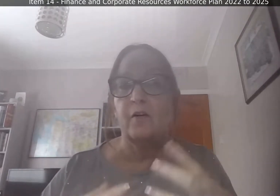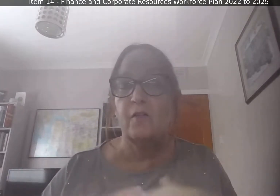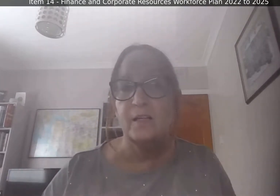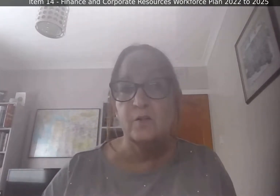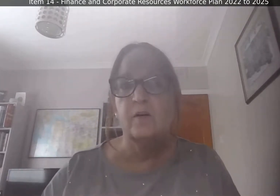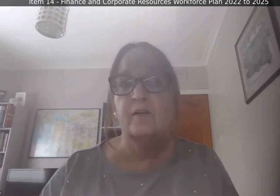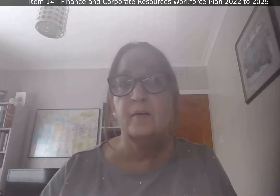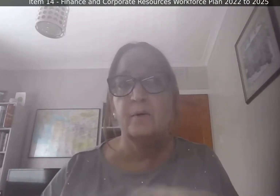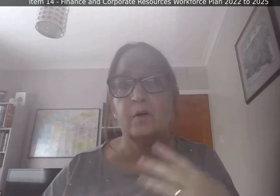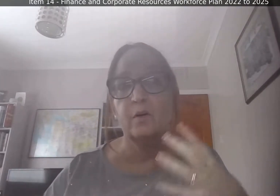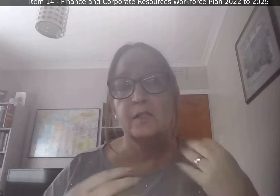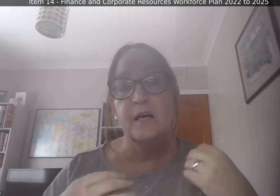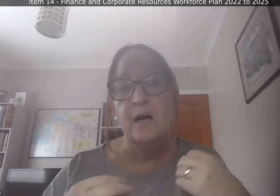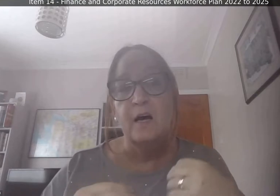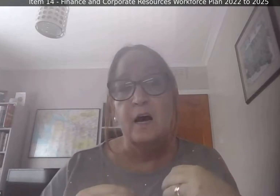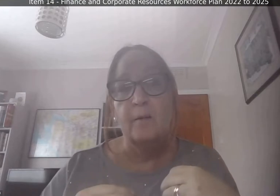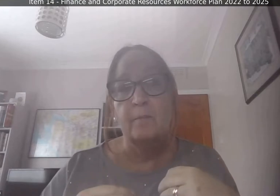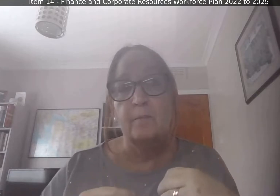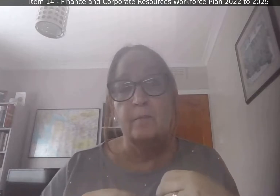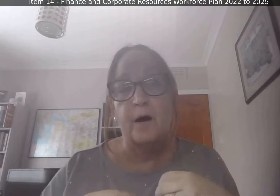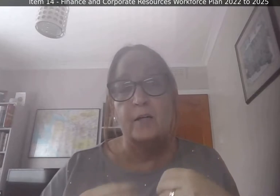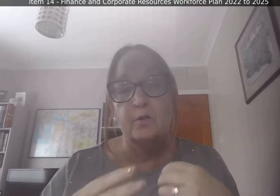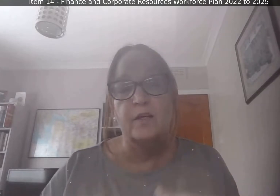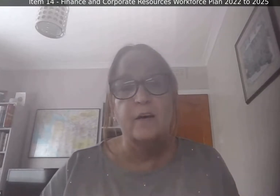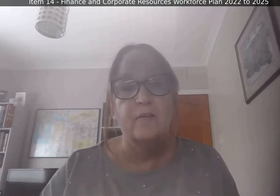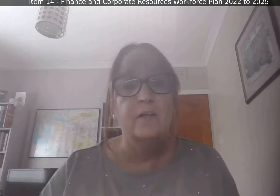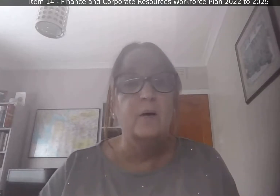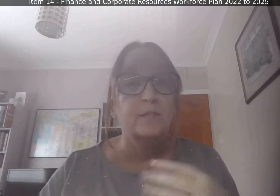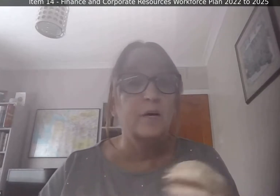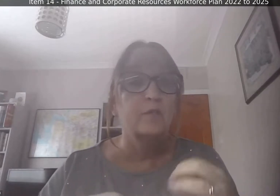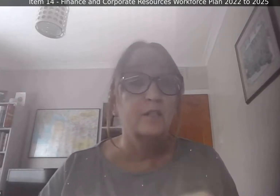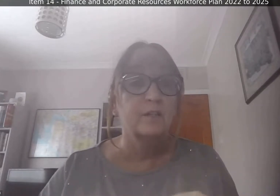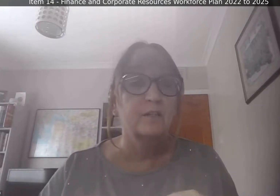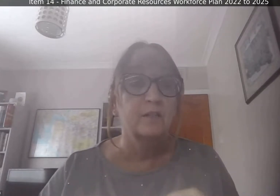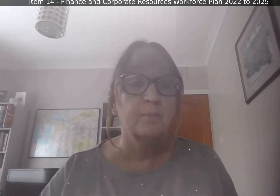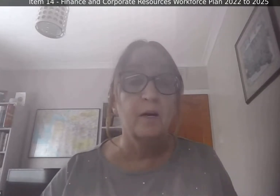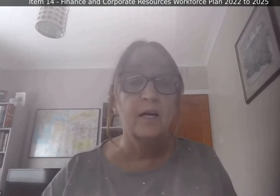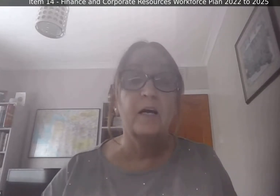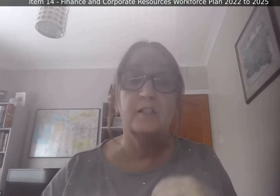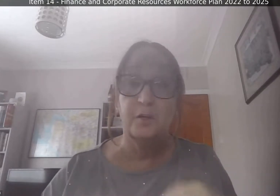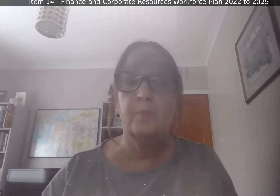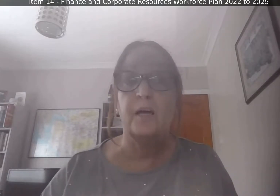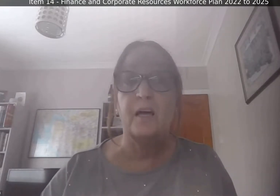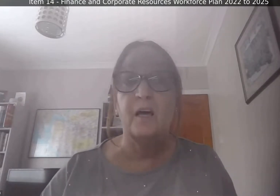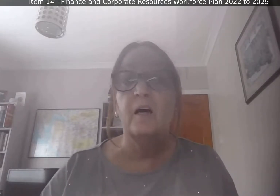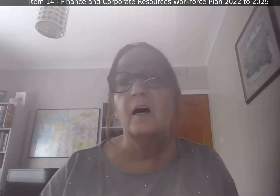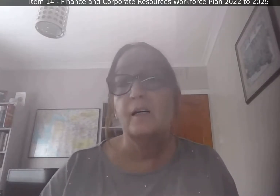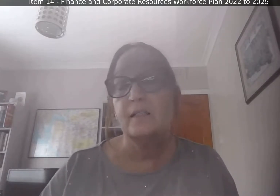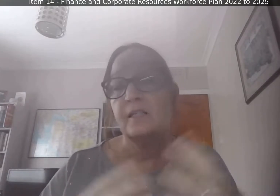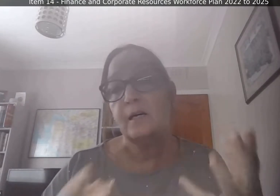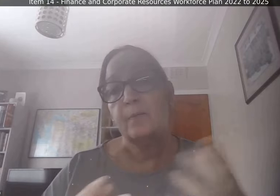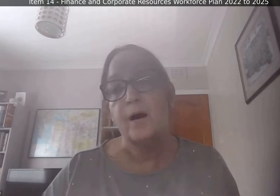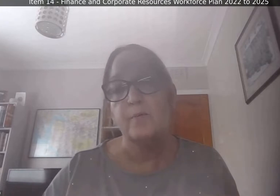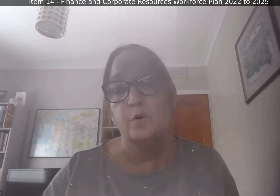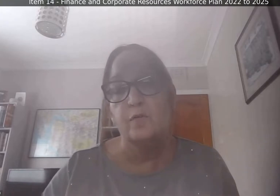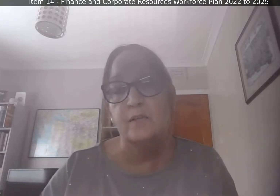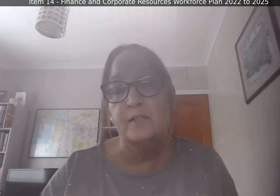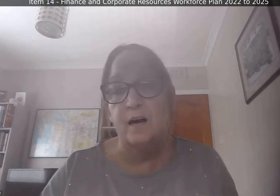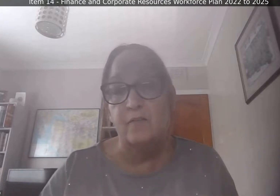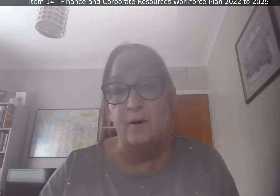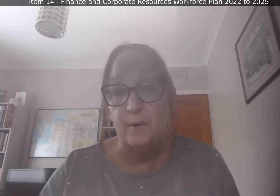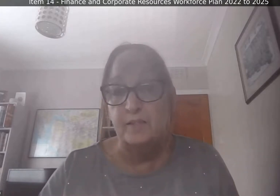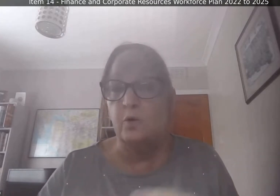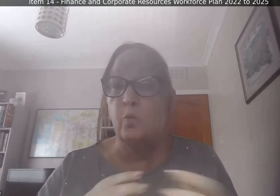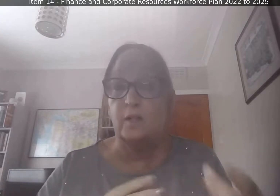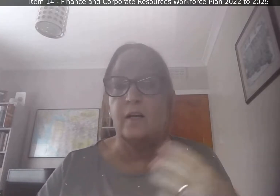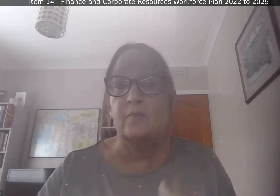working around that sort of thing, because I don't think everything comes down to money and to pay. And as I say, perhaps offering